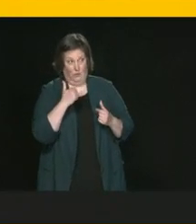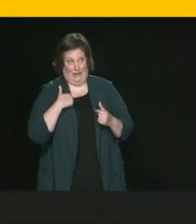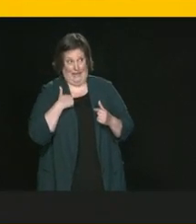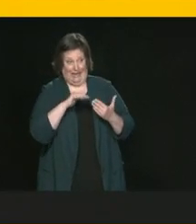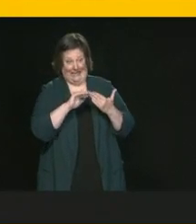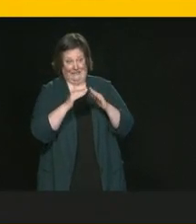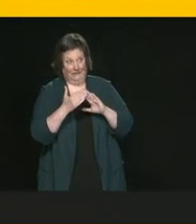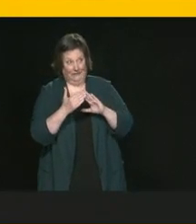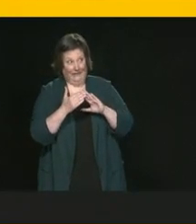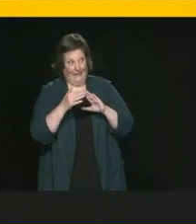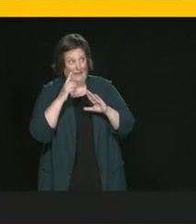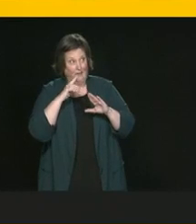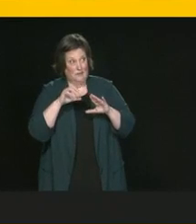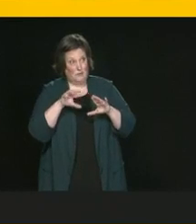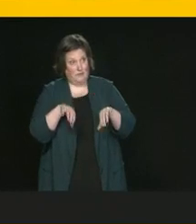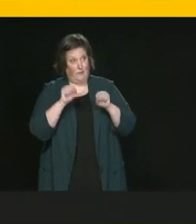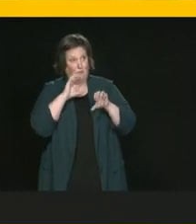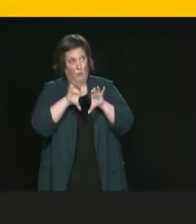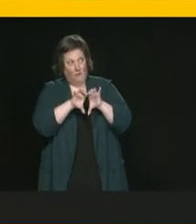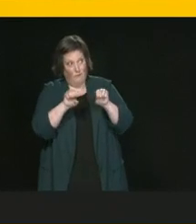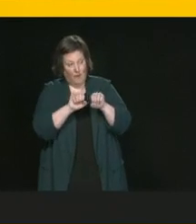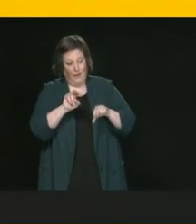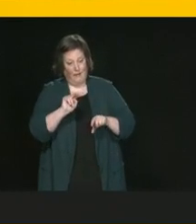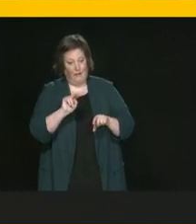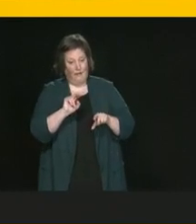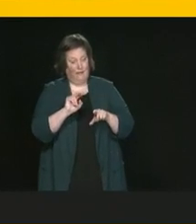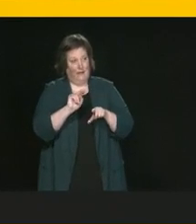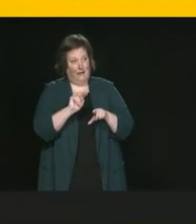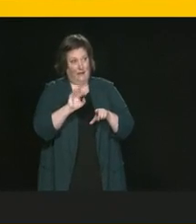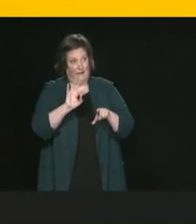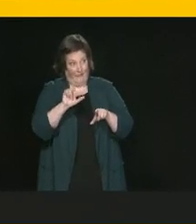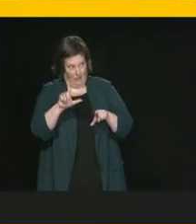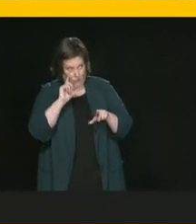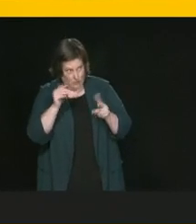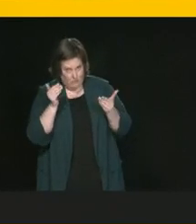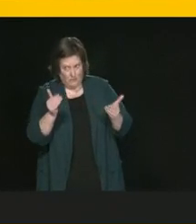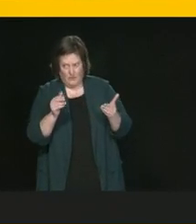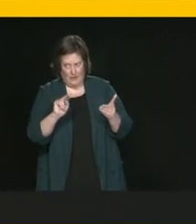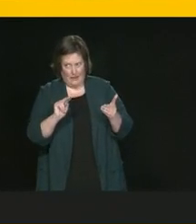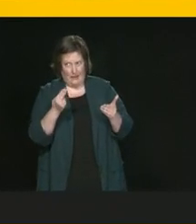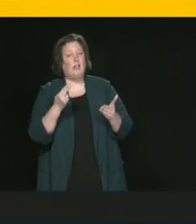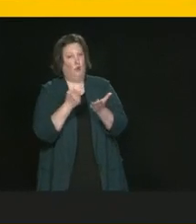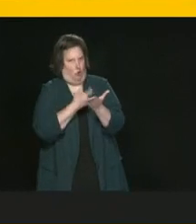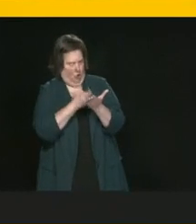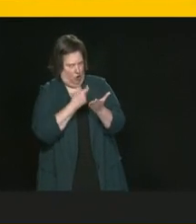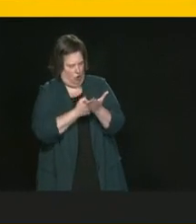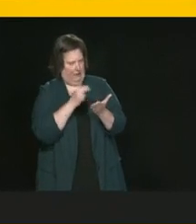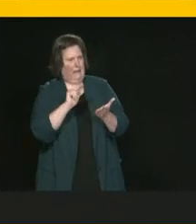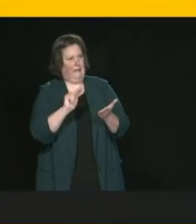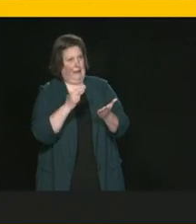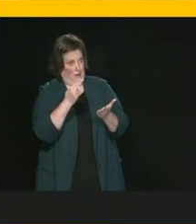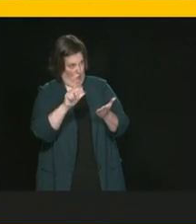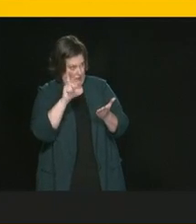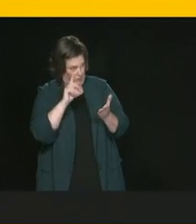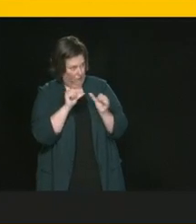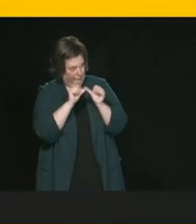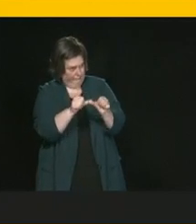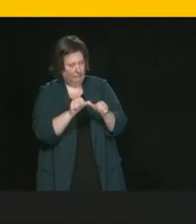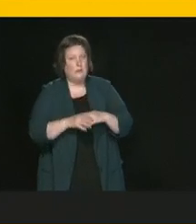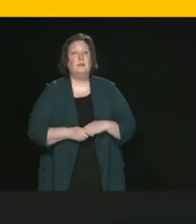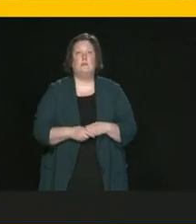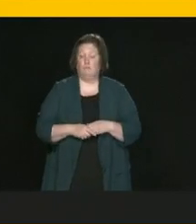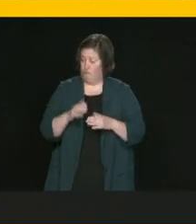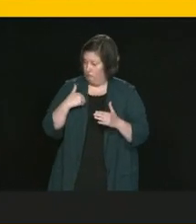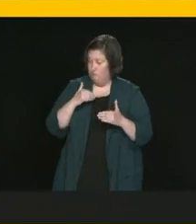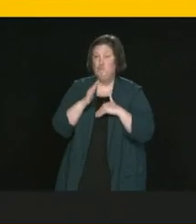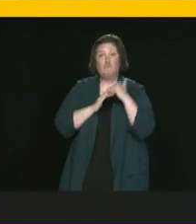hub for the NHL to continue to play, and when will that decision be made? We have indicated that we are comfortable with